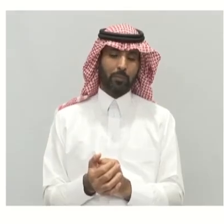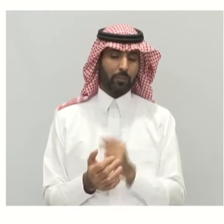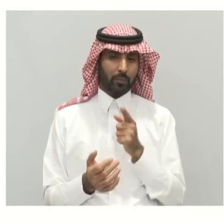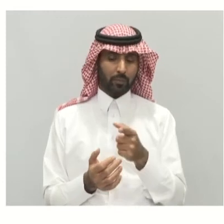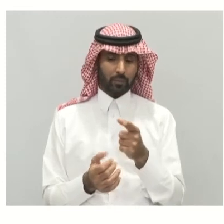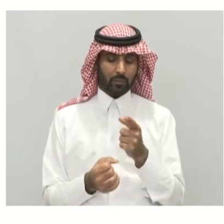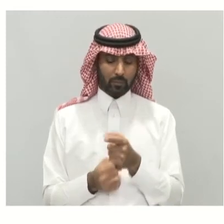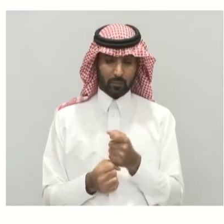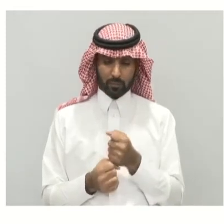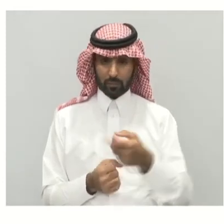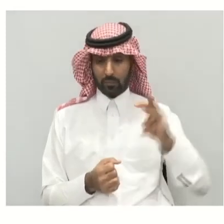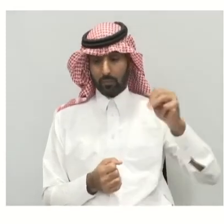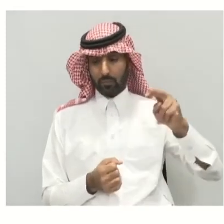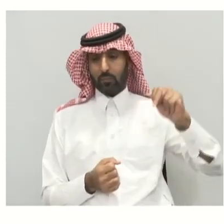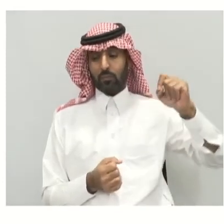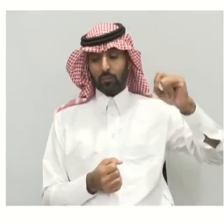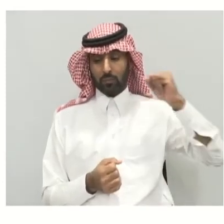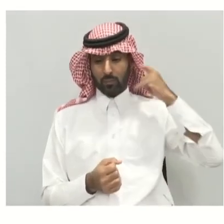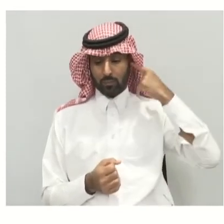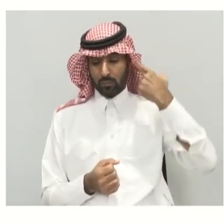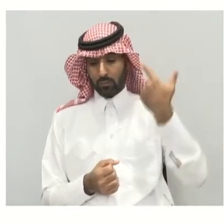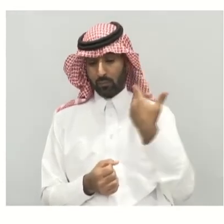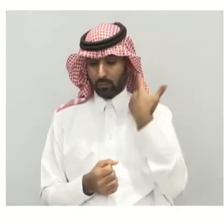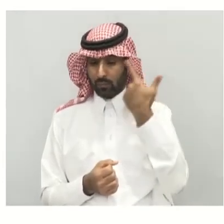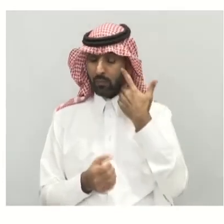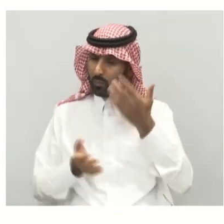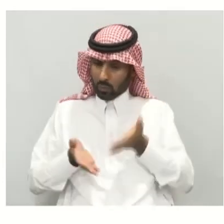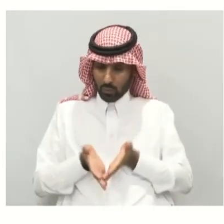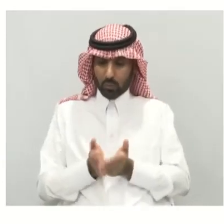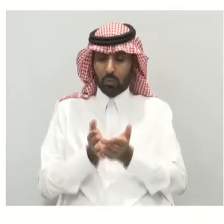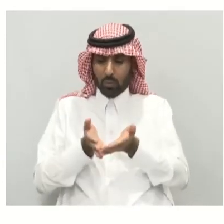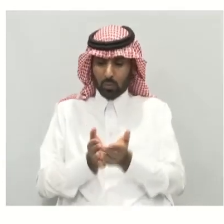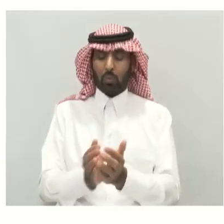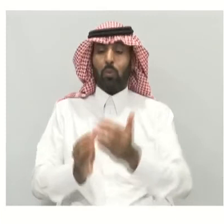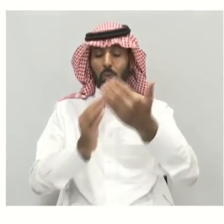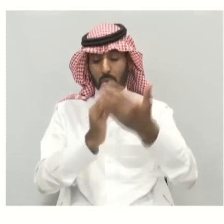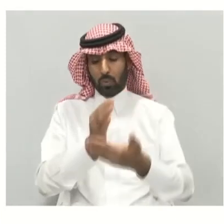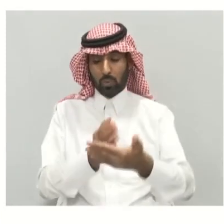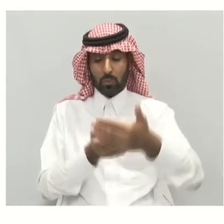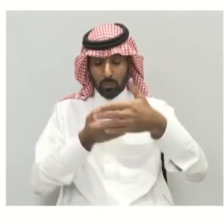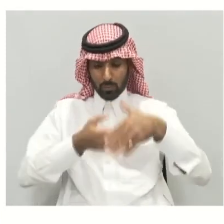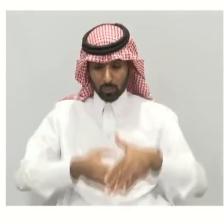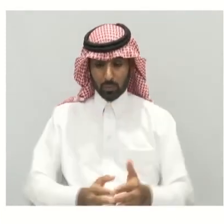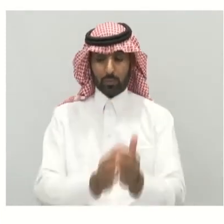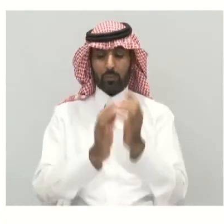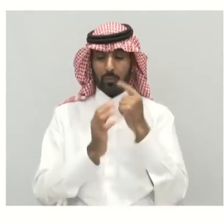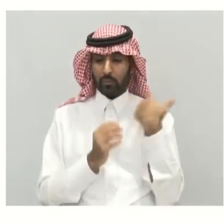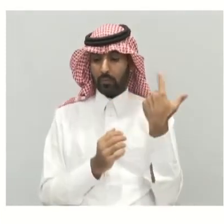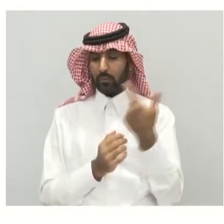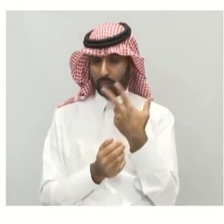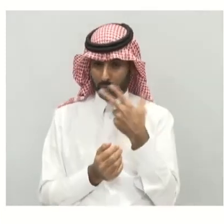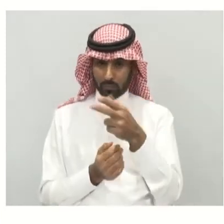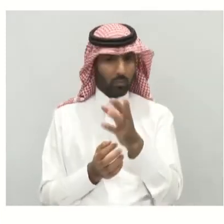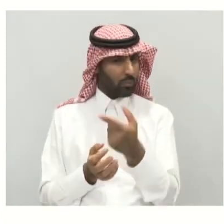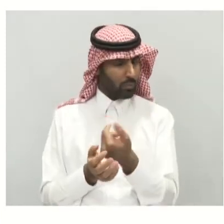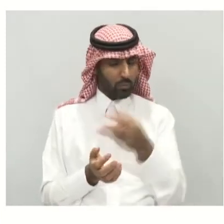did Neil heard? He heard the sounds of the boat hitting the water. What did Mitch see? Saw